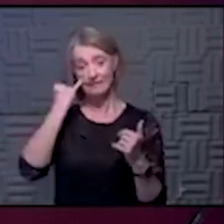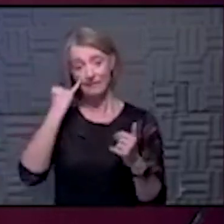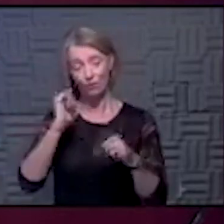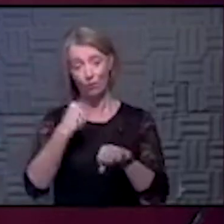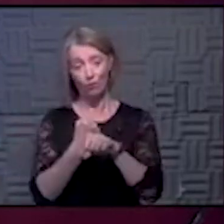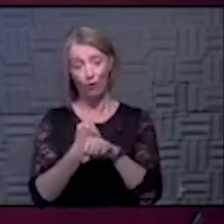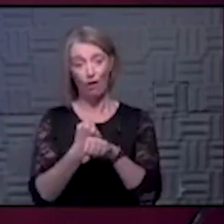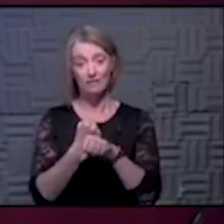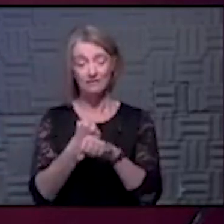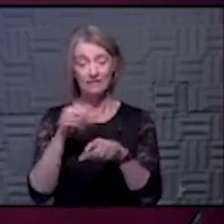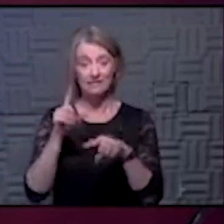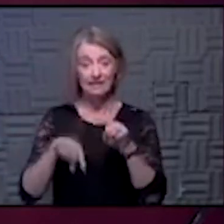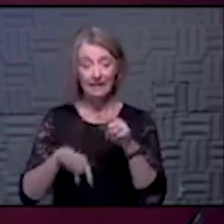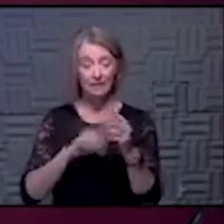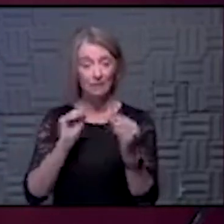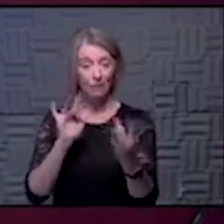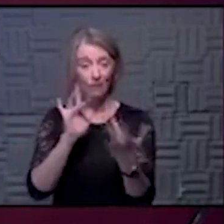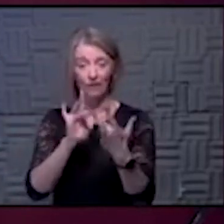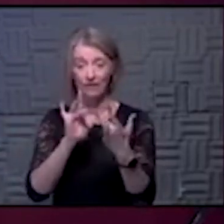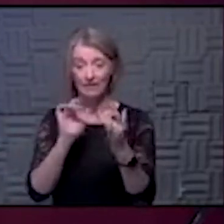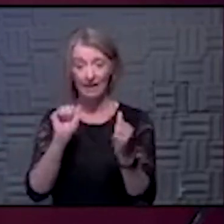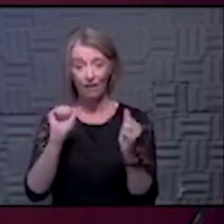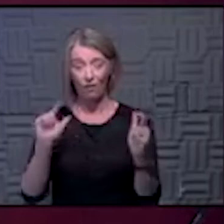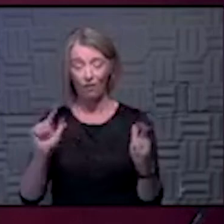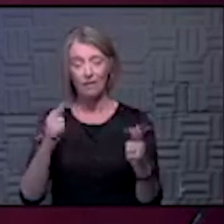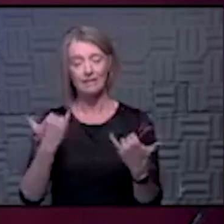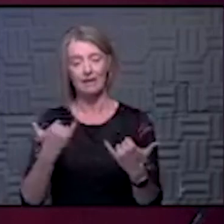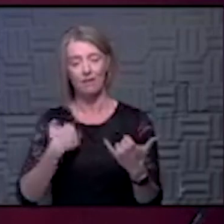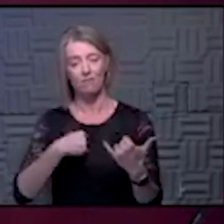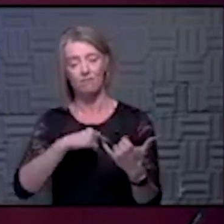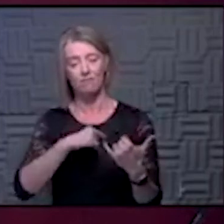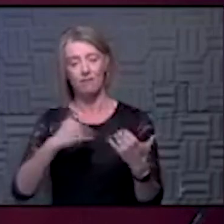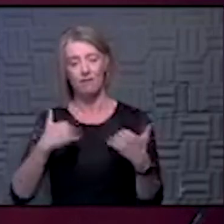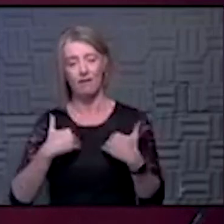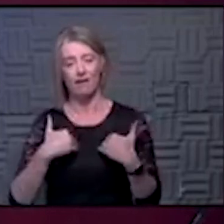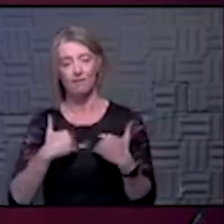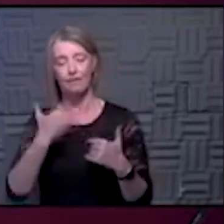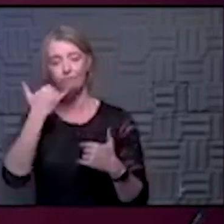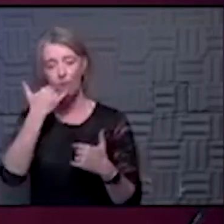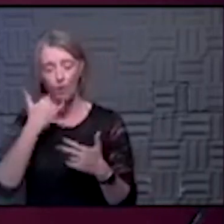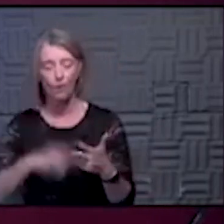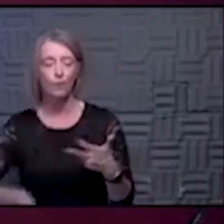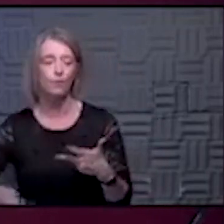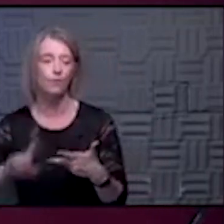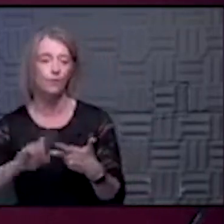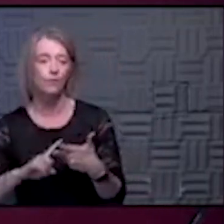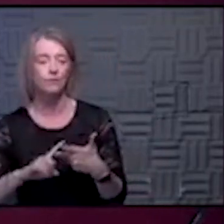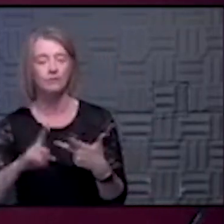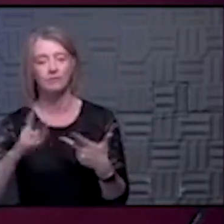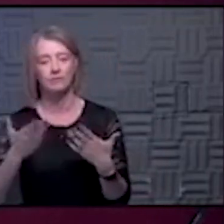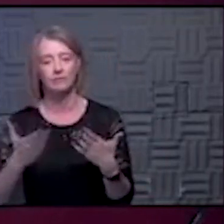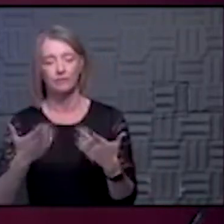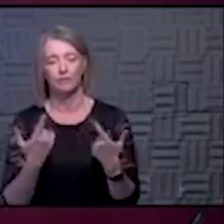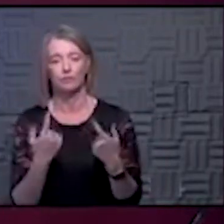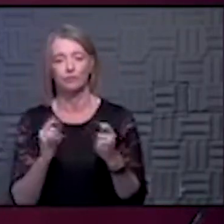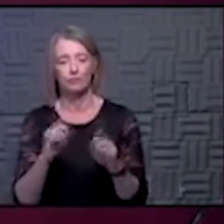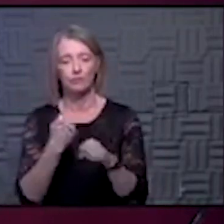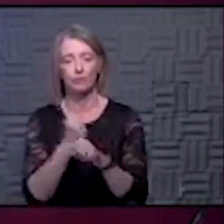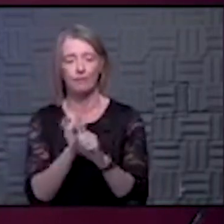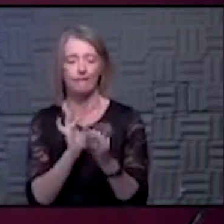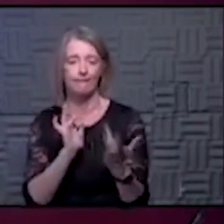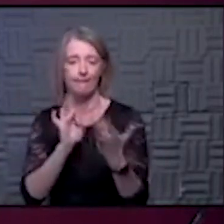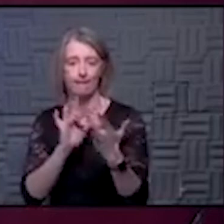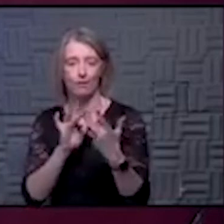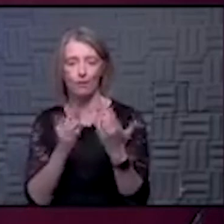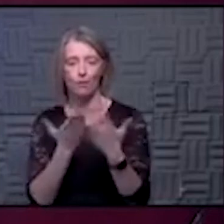in lockdown, there was no way to contact, we at least have telephone and things where we can attempt to make